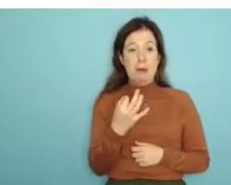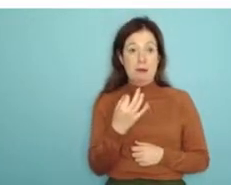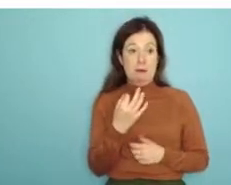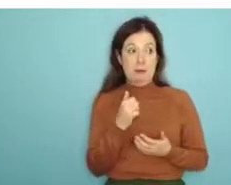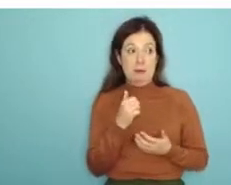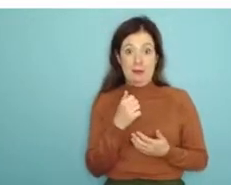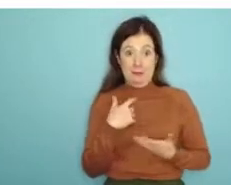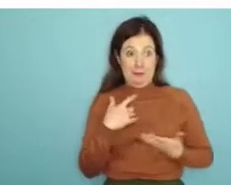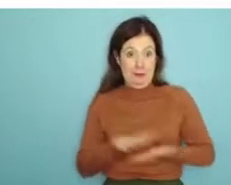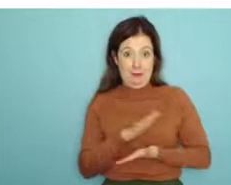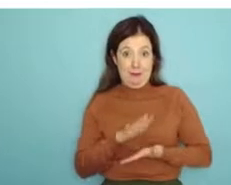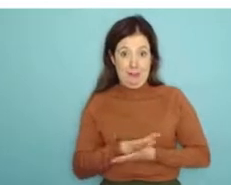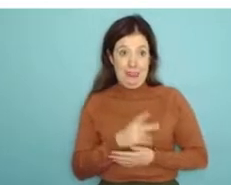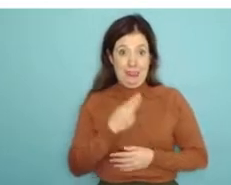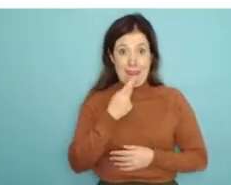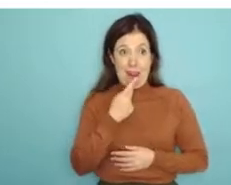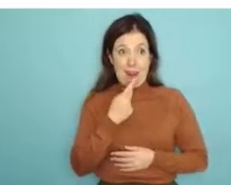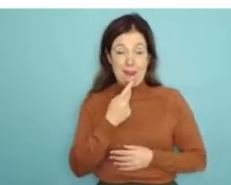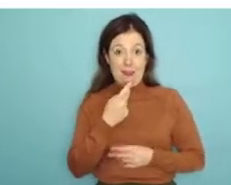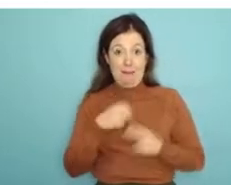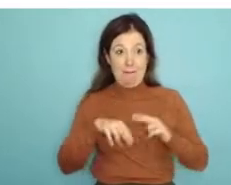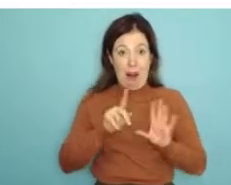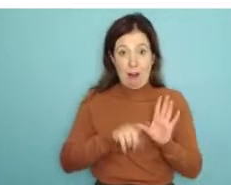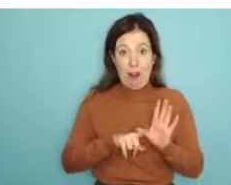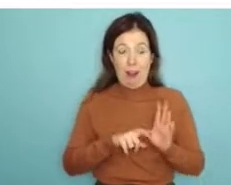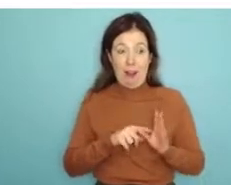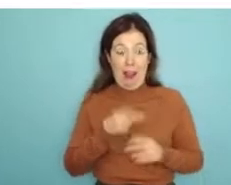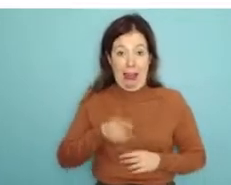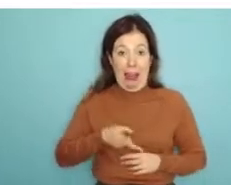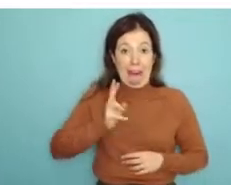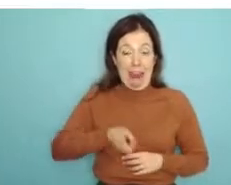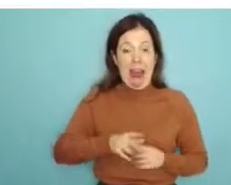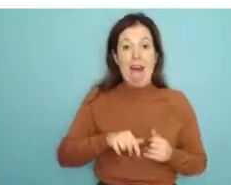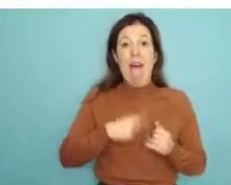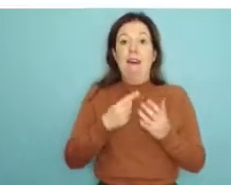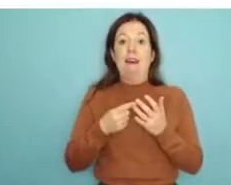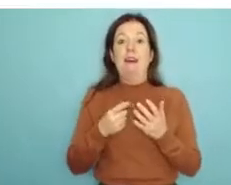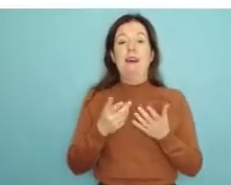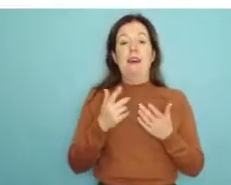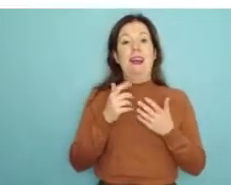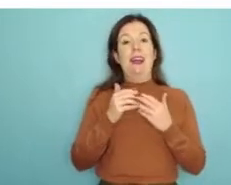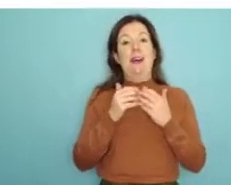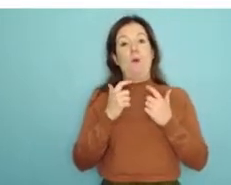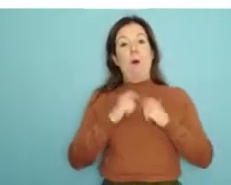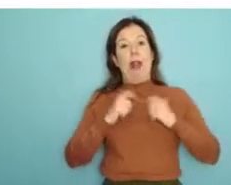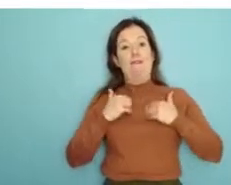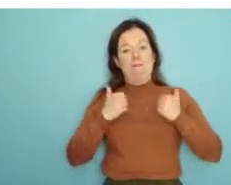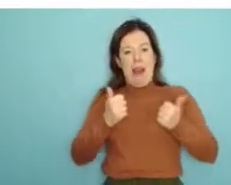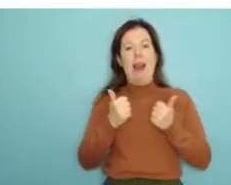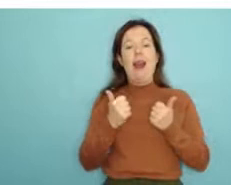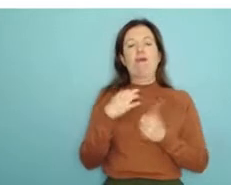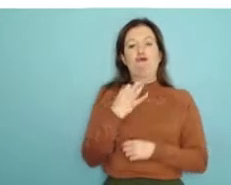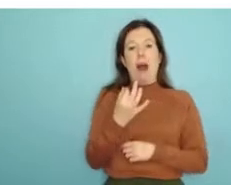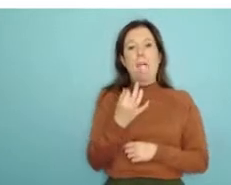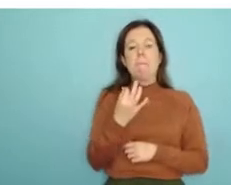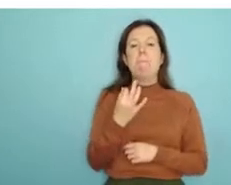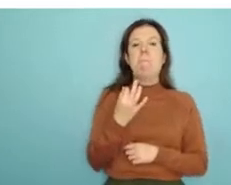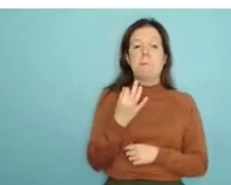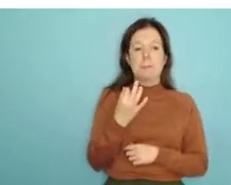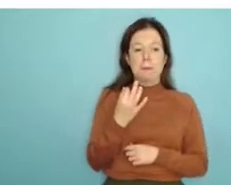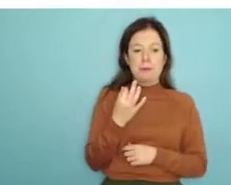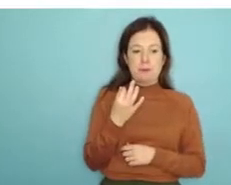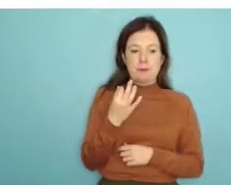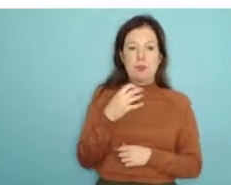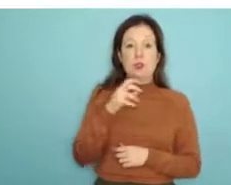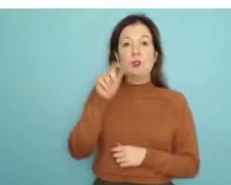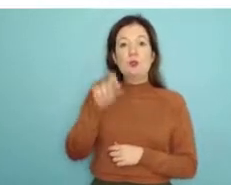senior rep in final year. I was then elected as Vice President Welfare and Equal Opportunities on the Students' Union, which was a full-time role.